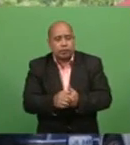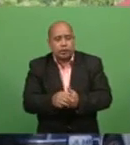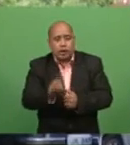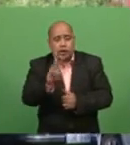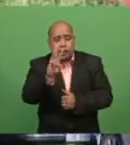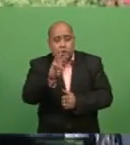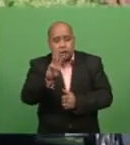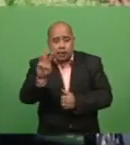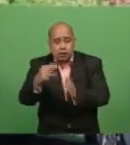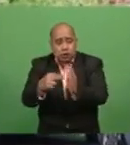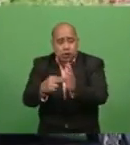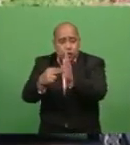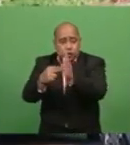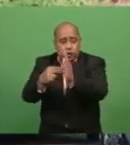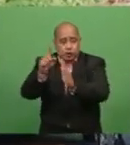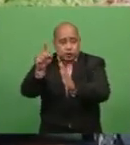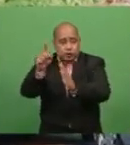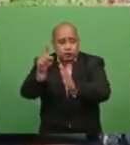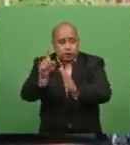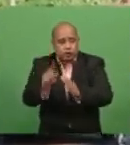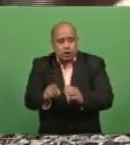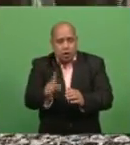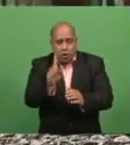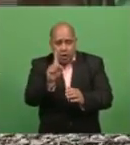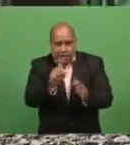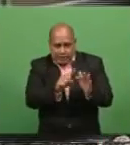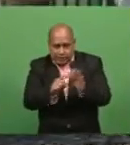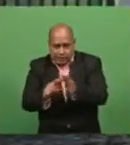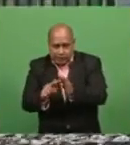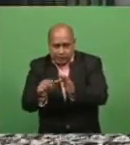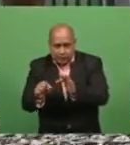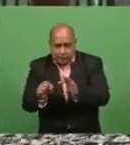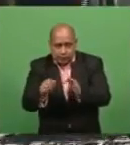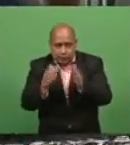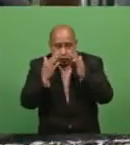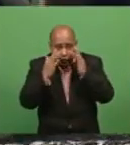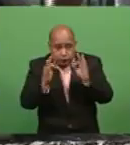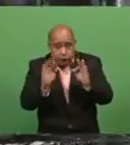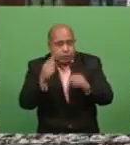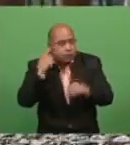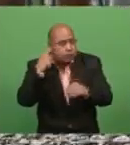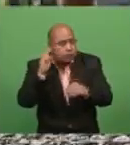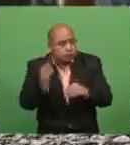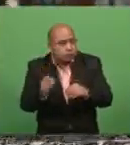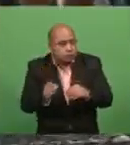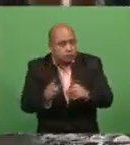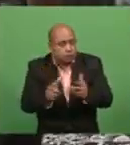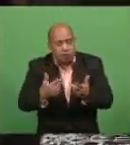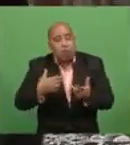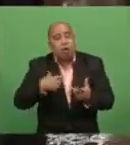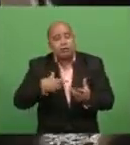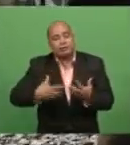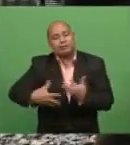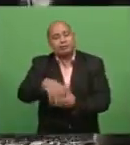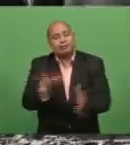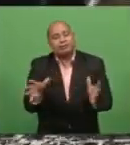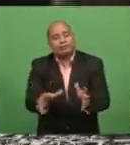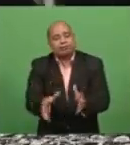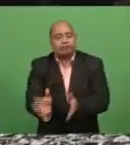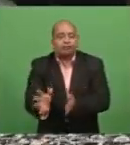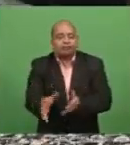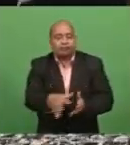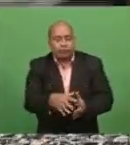The East recorded 1 case of curfew breach and 1 for social gathering breach. Meanwhile, both the Western and